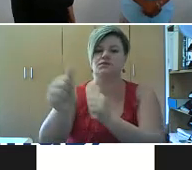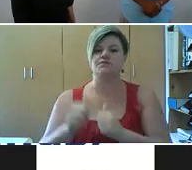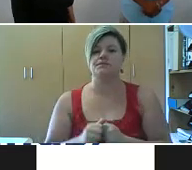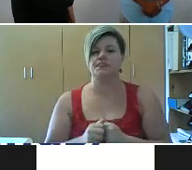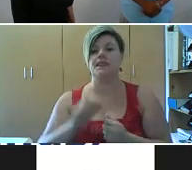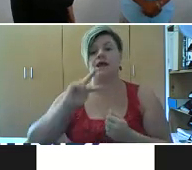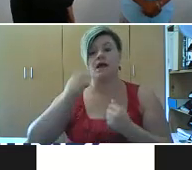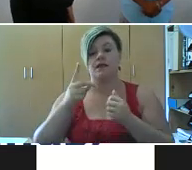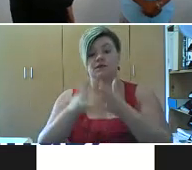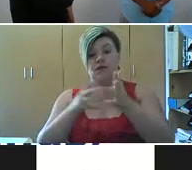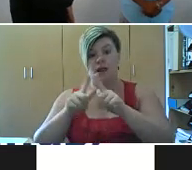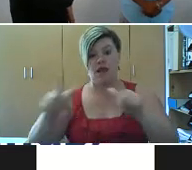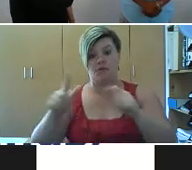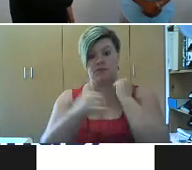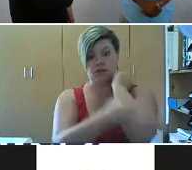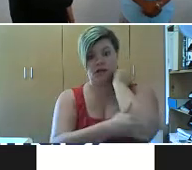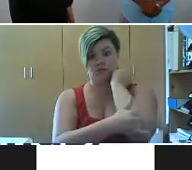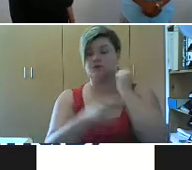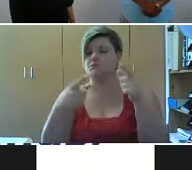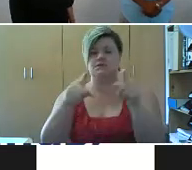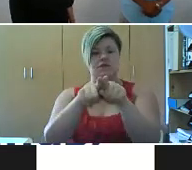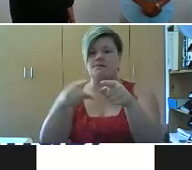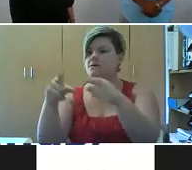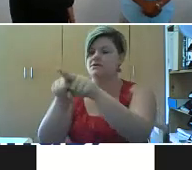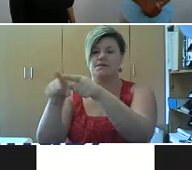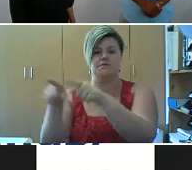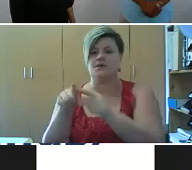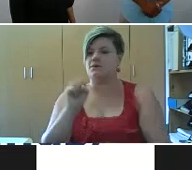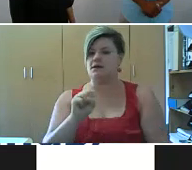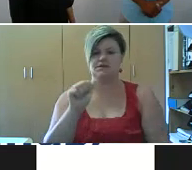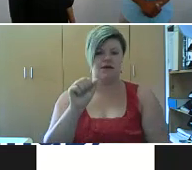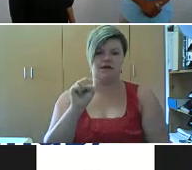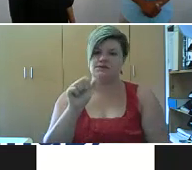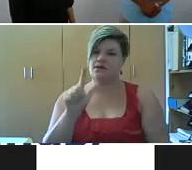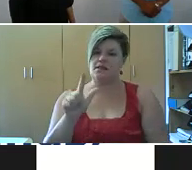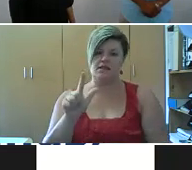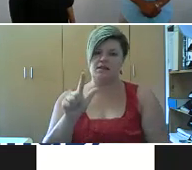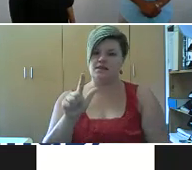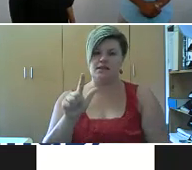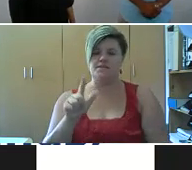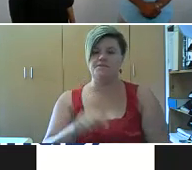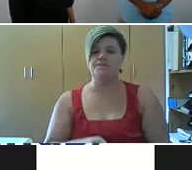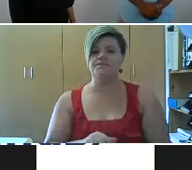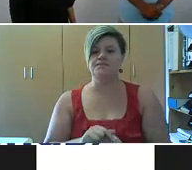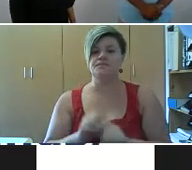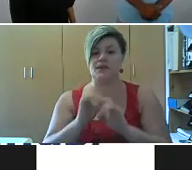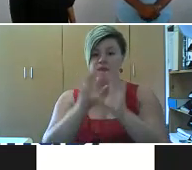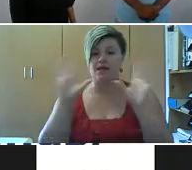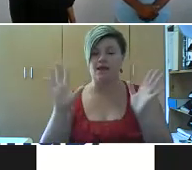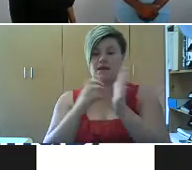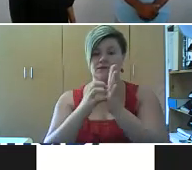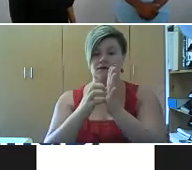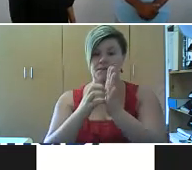other countries are not the same as the South African Sign Language. A very clear